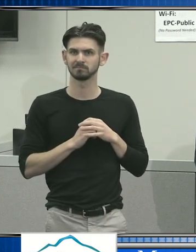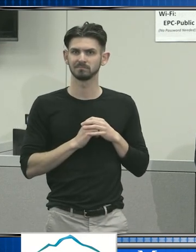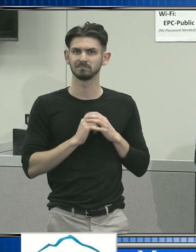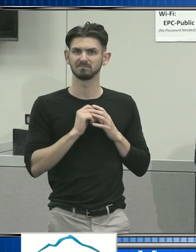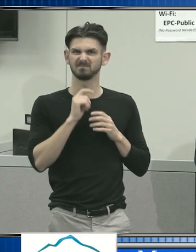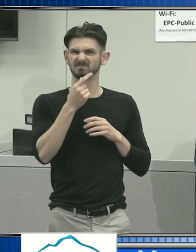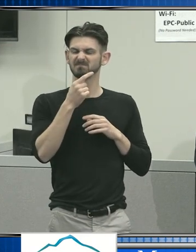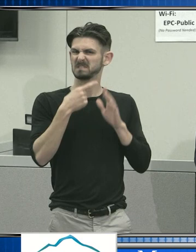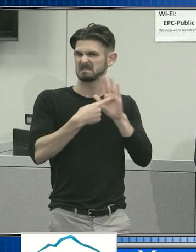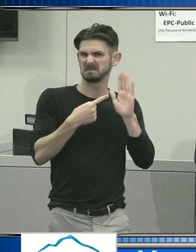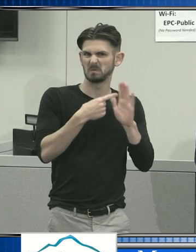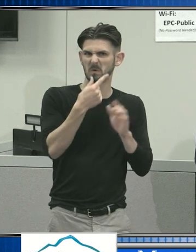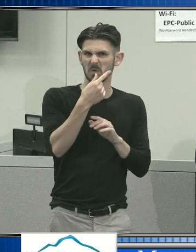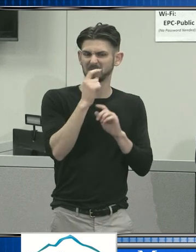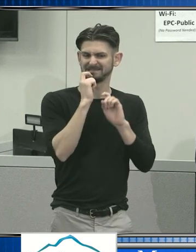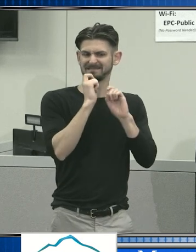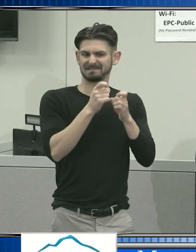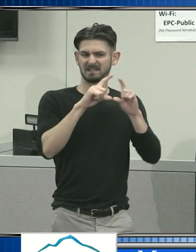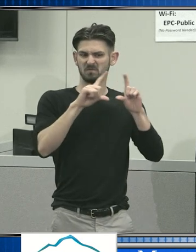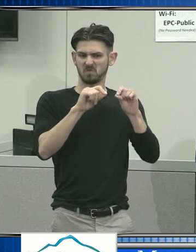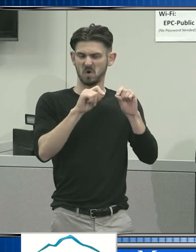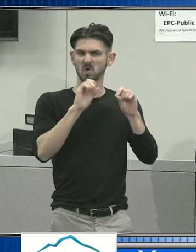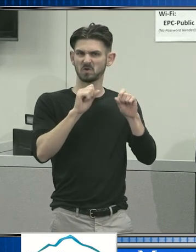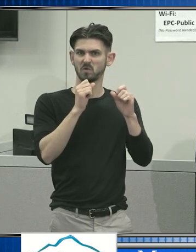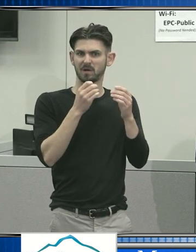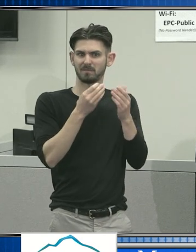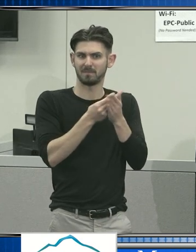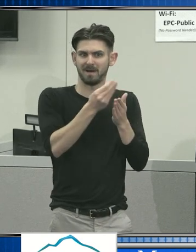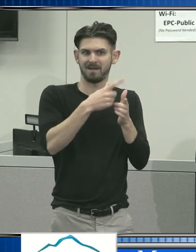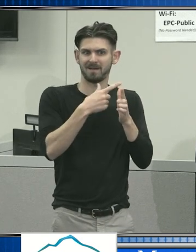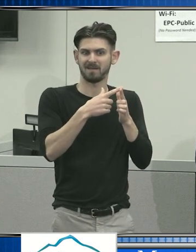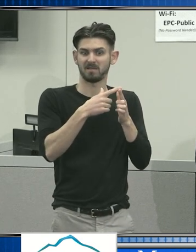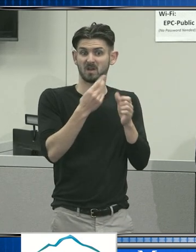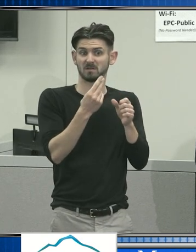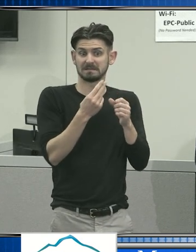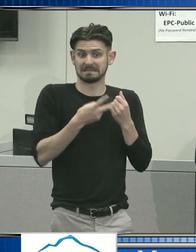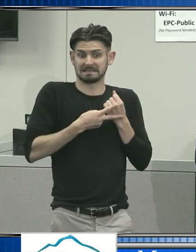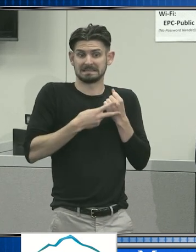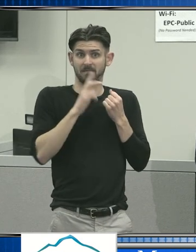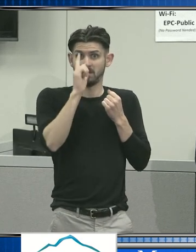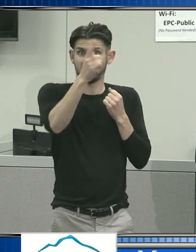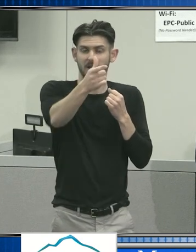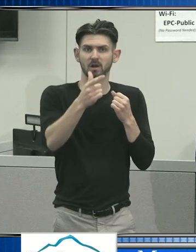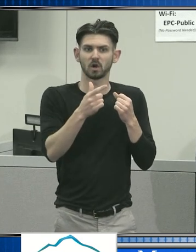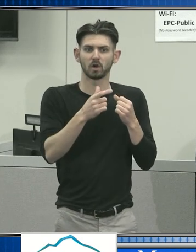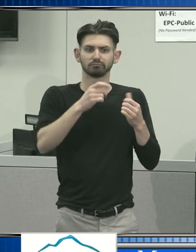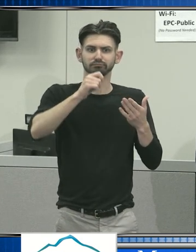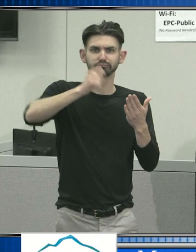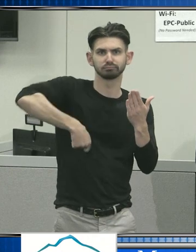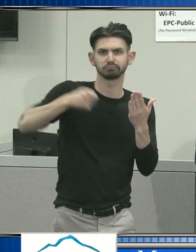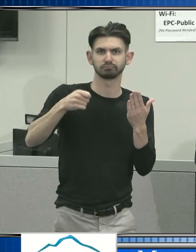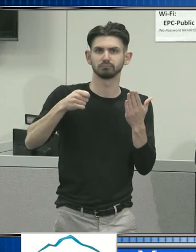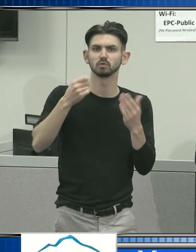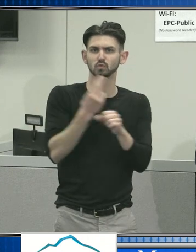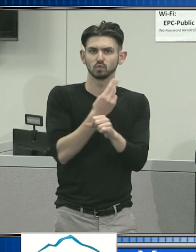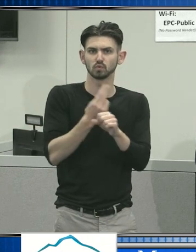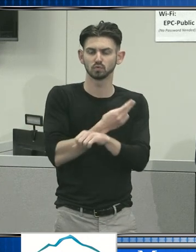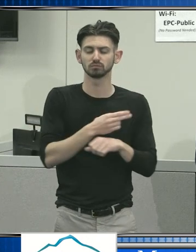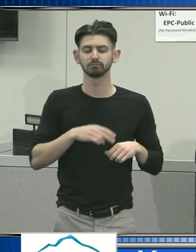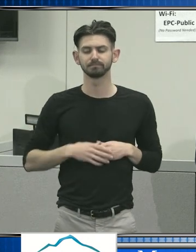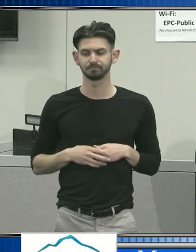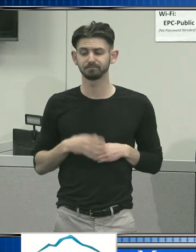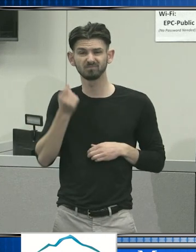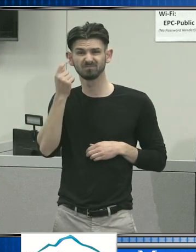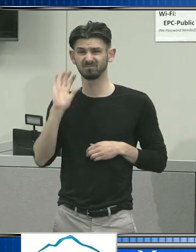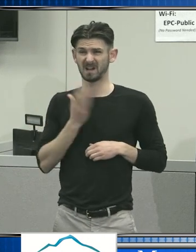later use, things like that. The other thing I'd emphasize to our community is I know that we have a very giving community, and I think